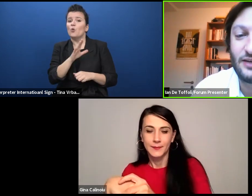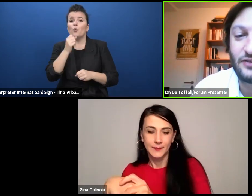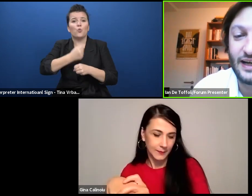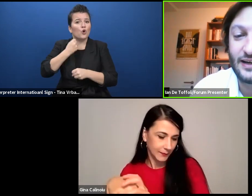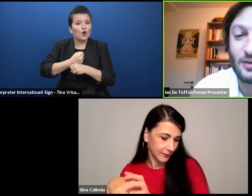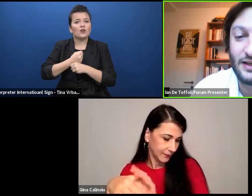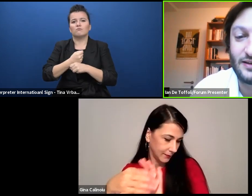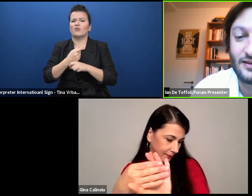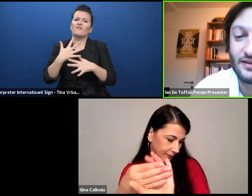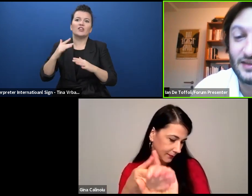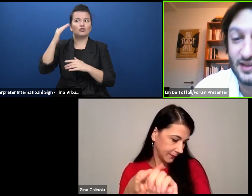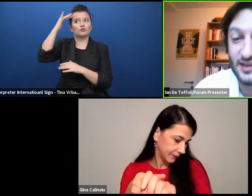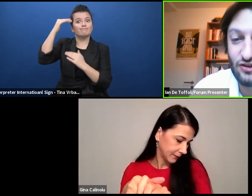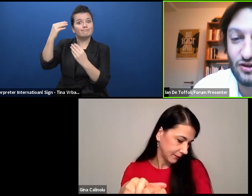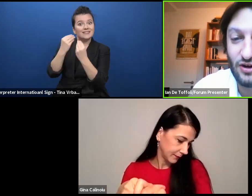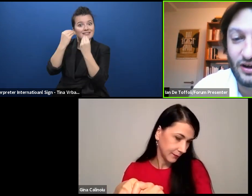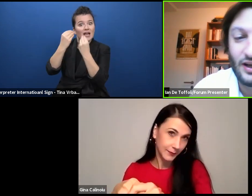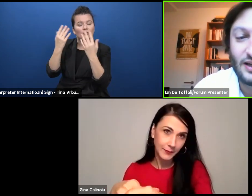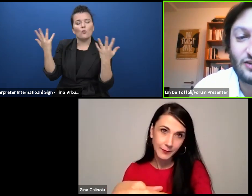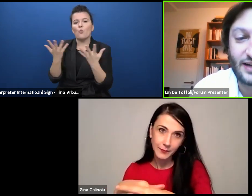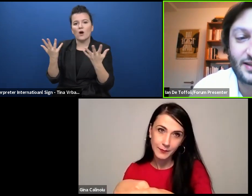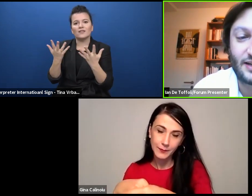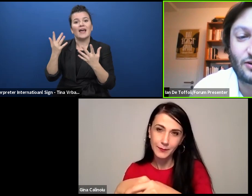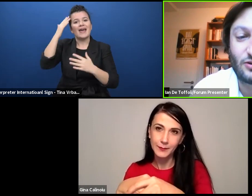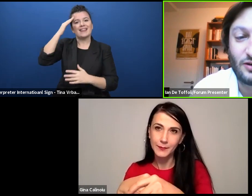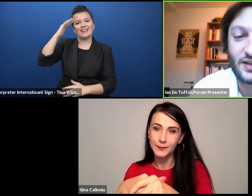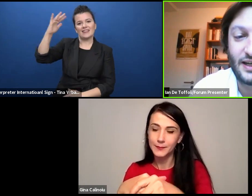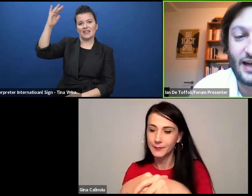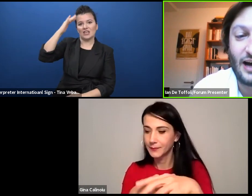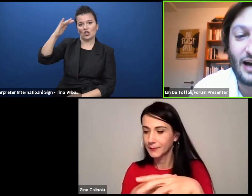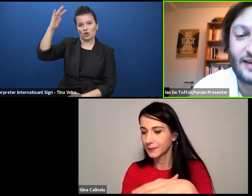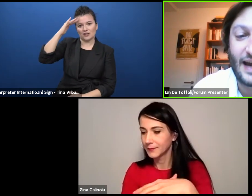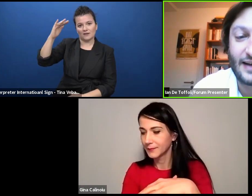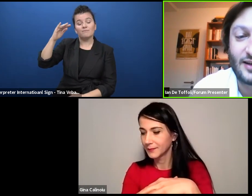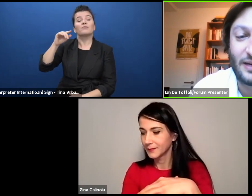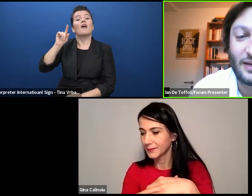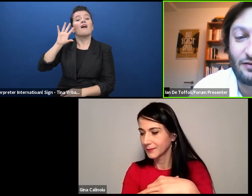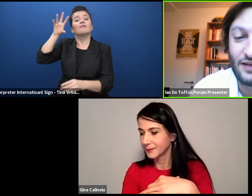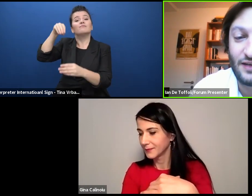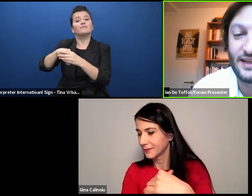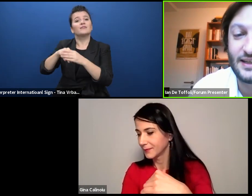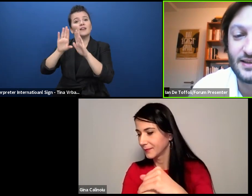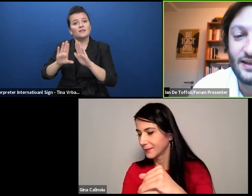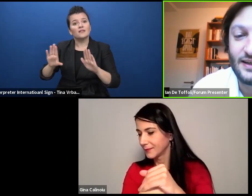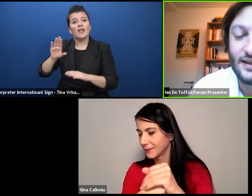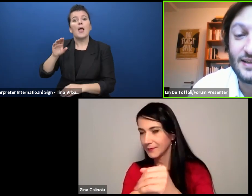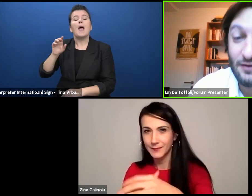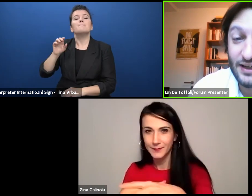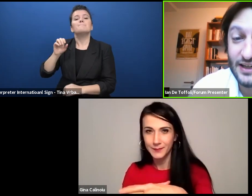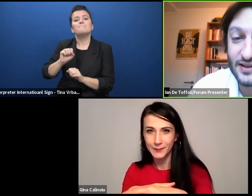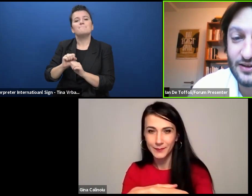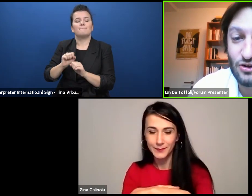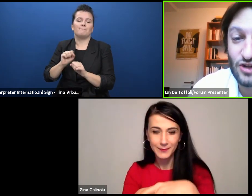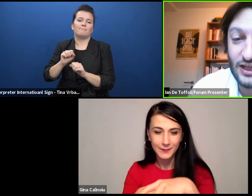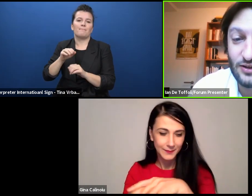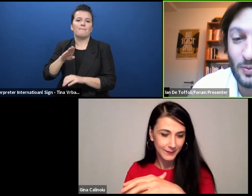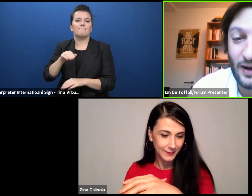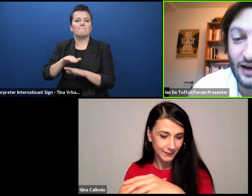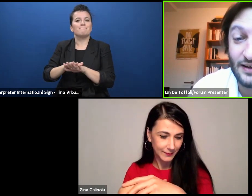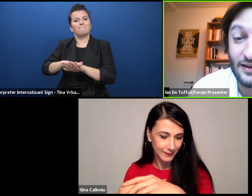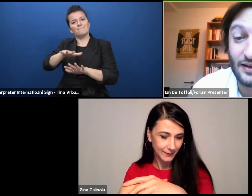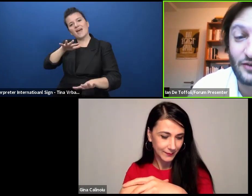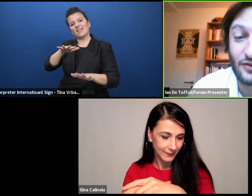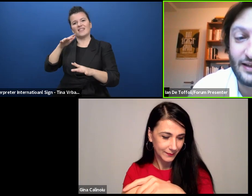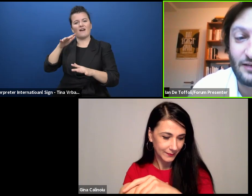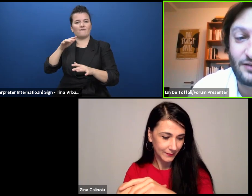theory and completed the dissertation on Gersi Grotowski Art Actor Metaphysics. Seven years ago, she took